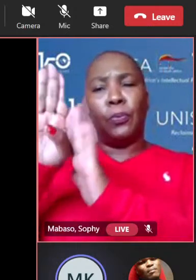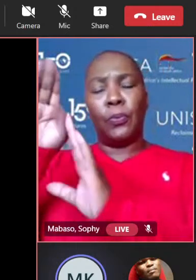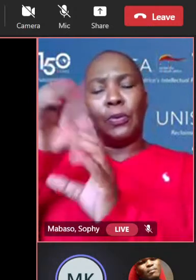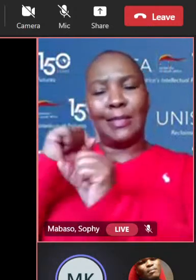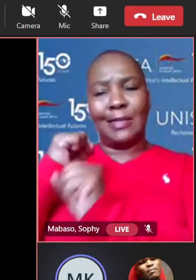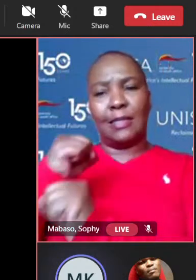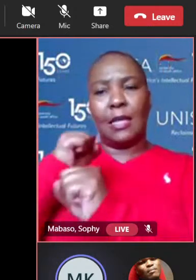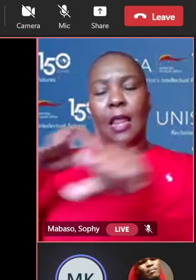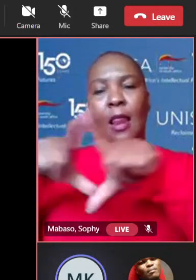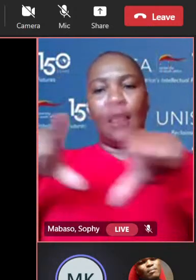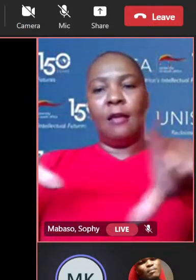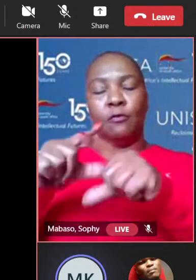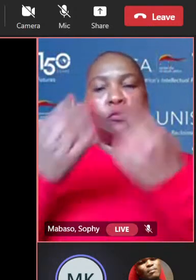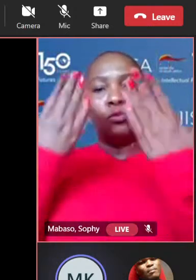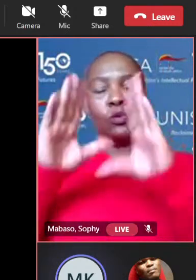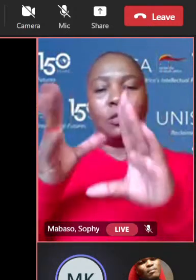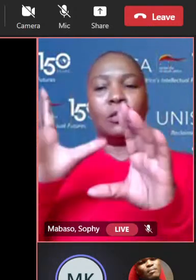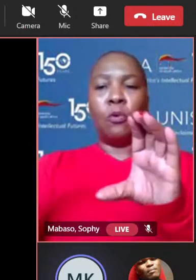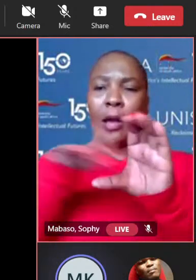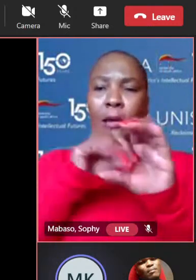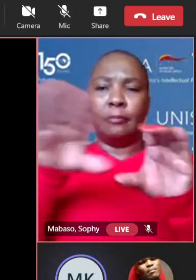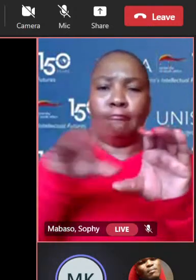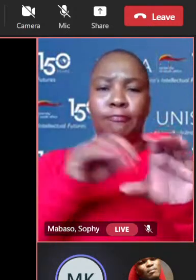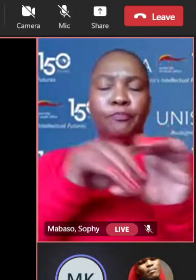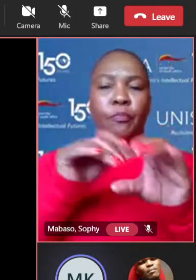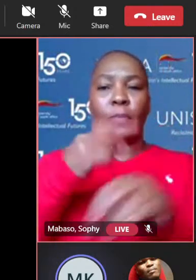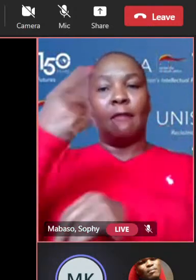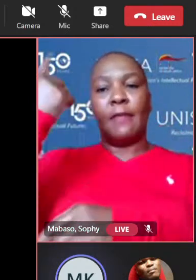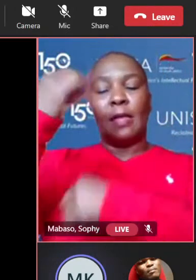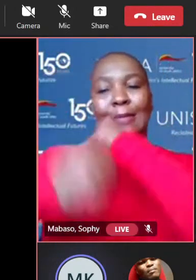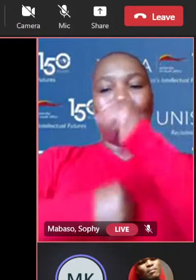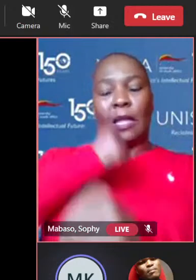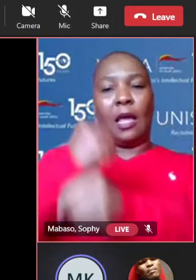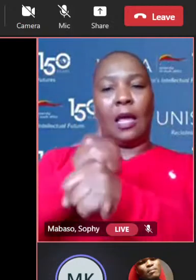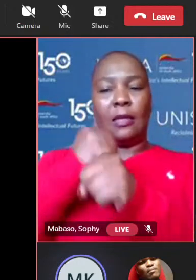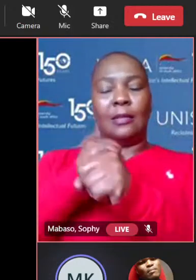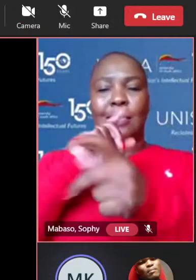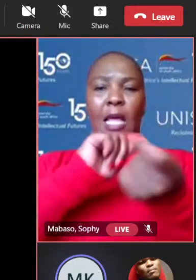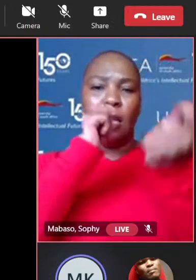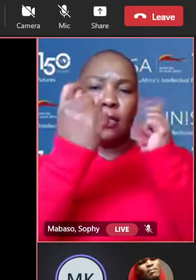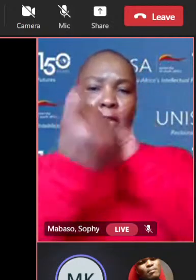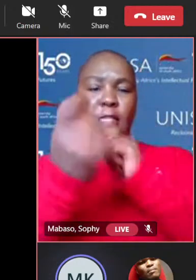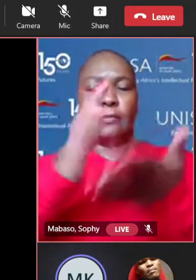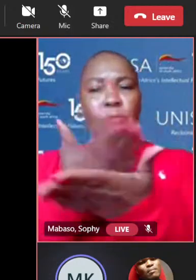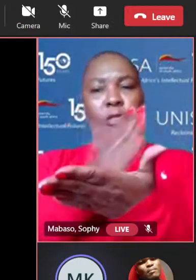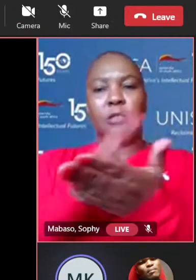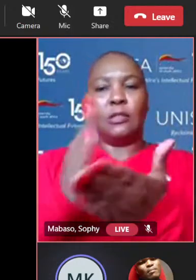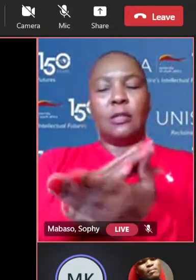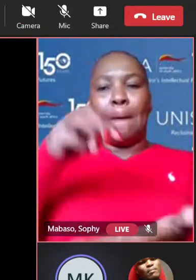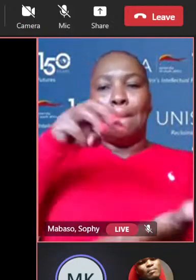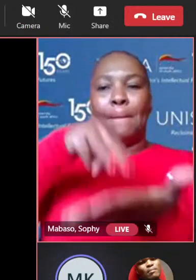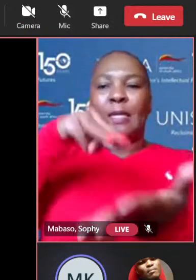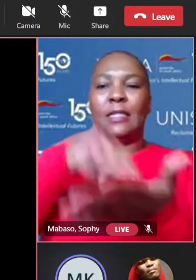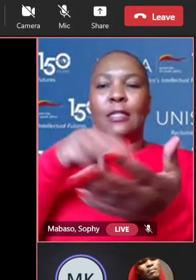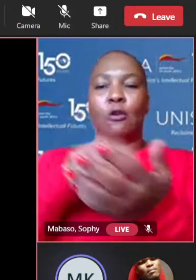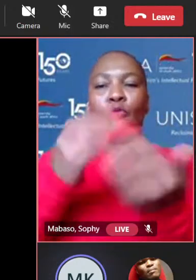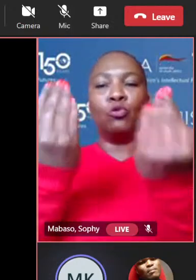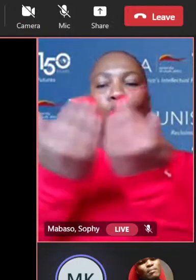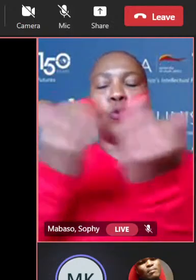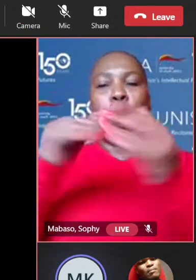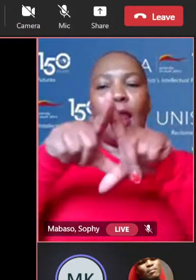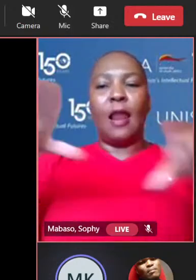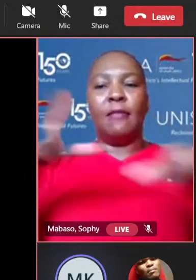in. Usually the first year, because it's the changes between matric or school level and the